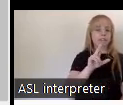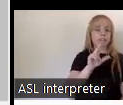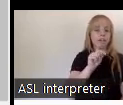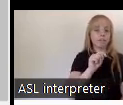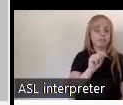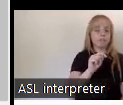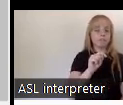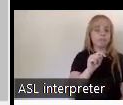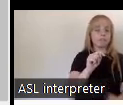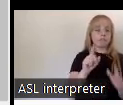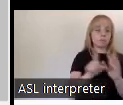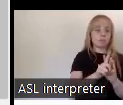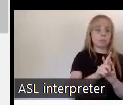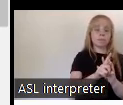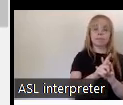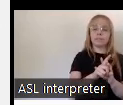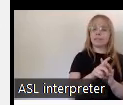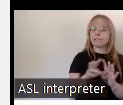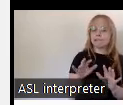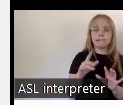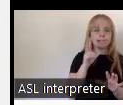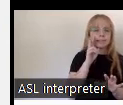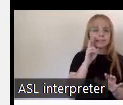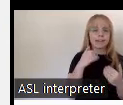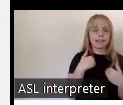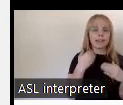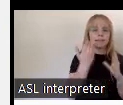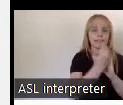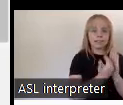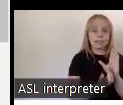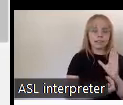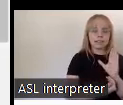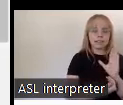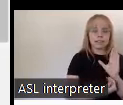gives you a list. Let's see if I have one in here. If I have a